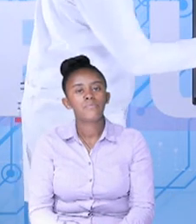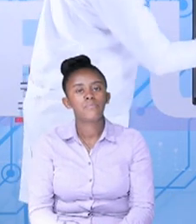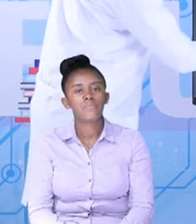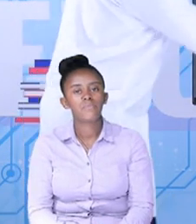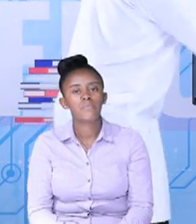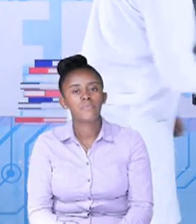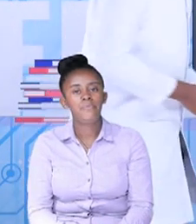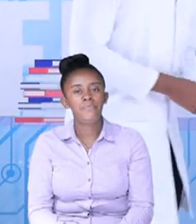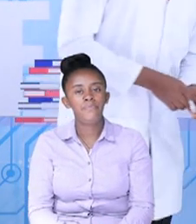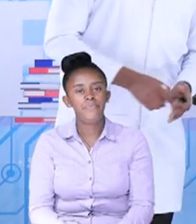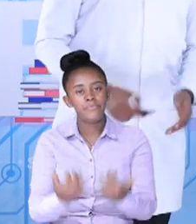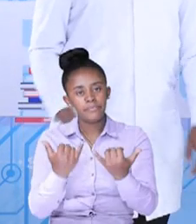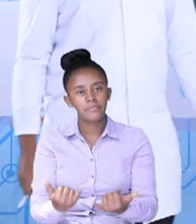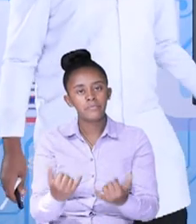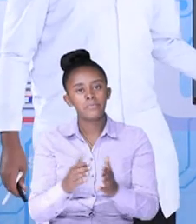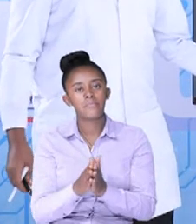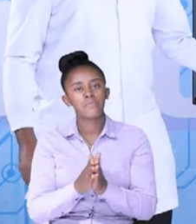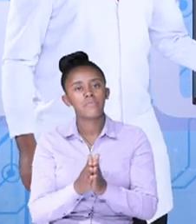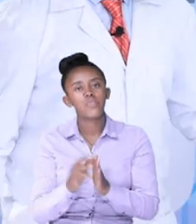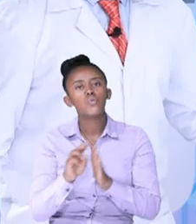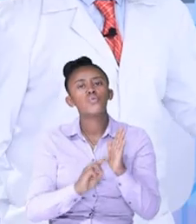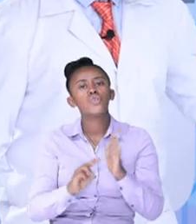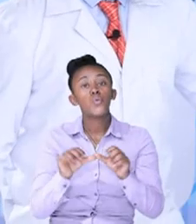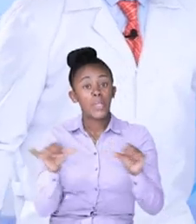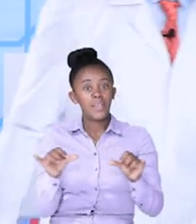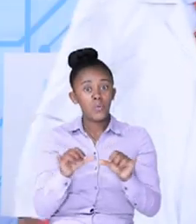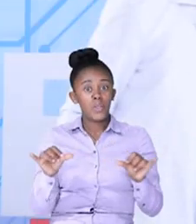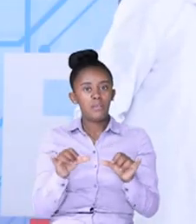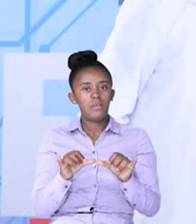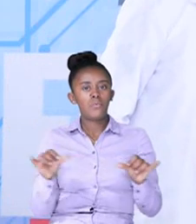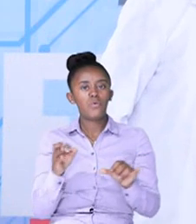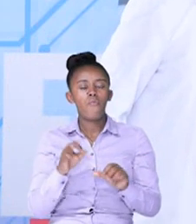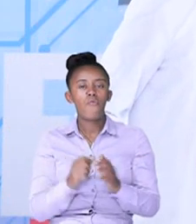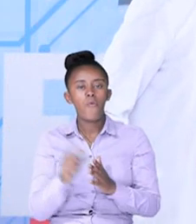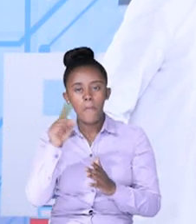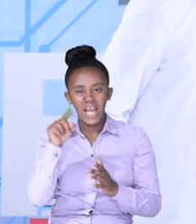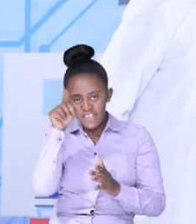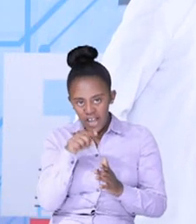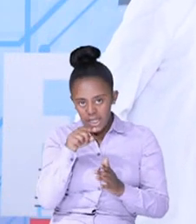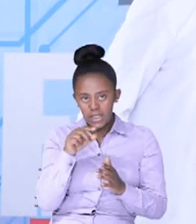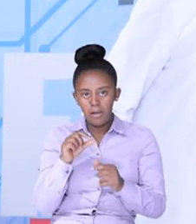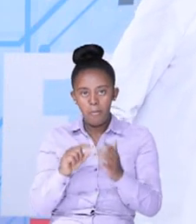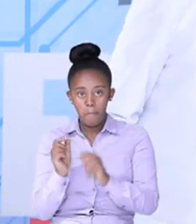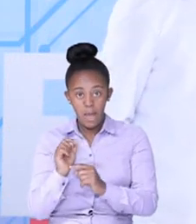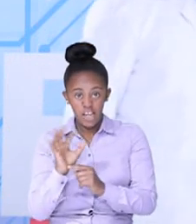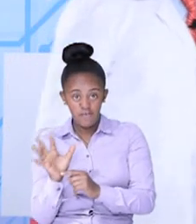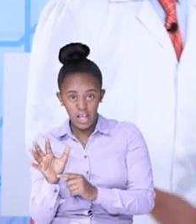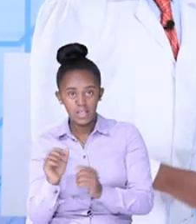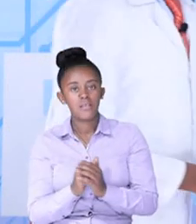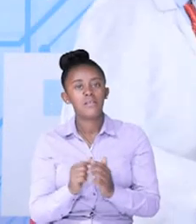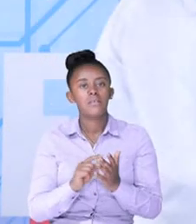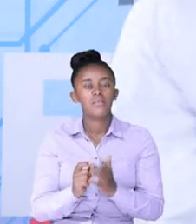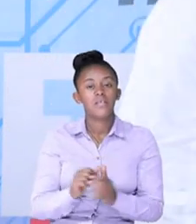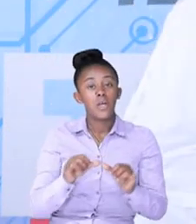Now let's try to determine its unit. What is the unit of magnetic flux? The unit of magnetic flux can be given as the unit of magnetic field and the unit